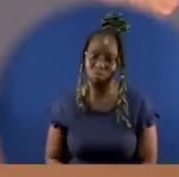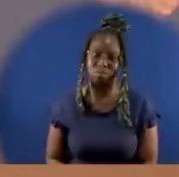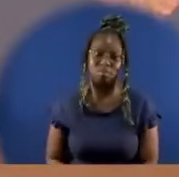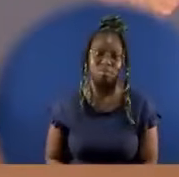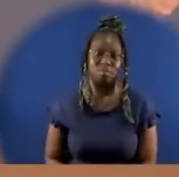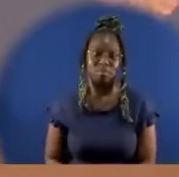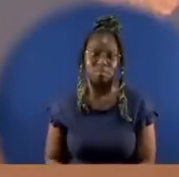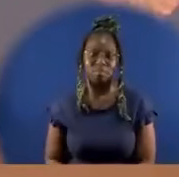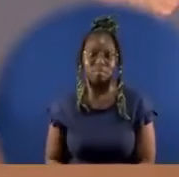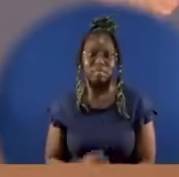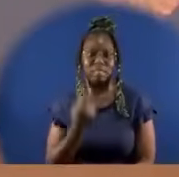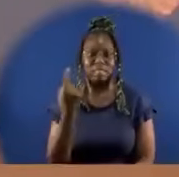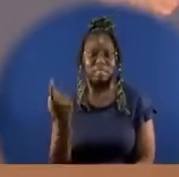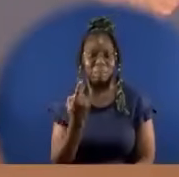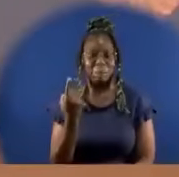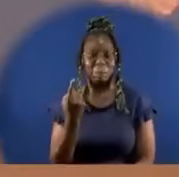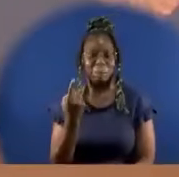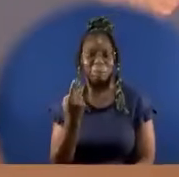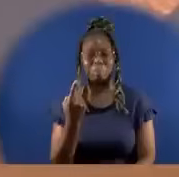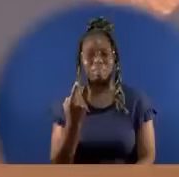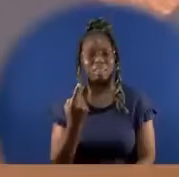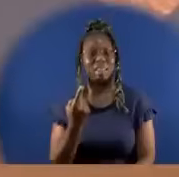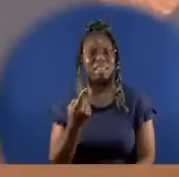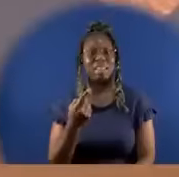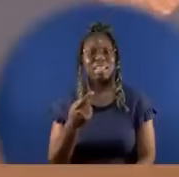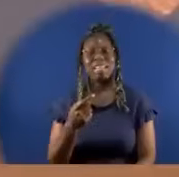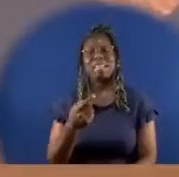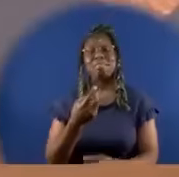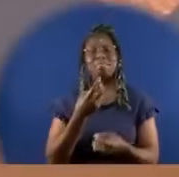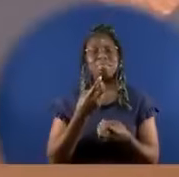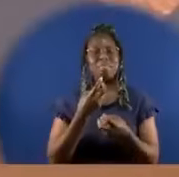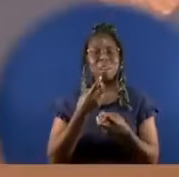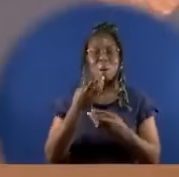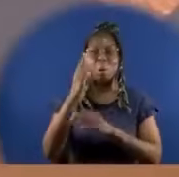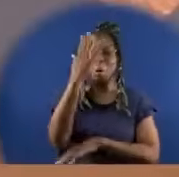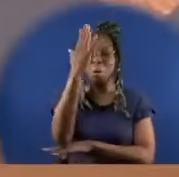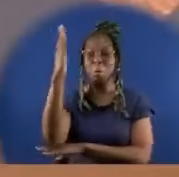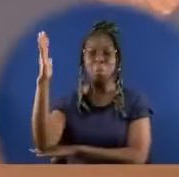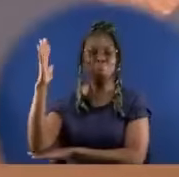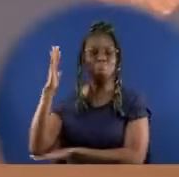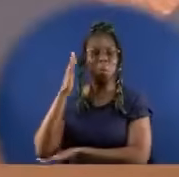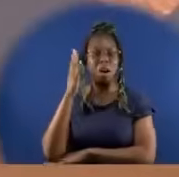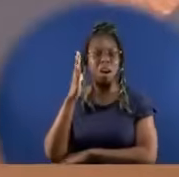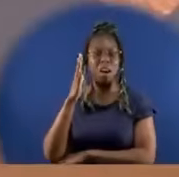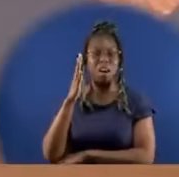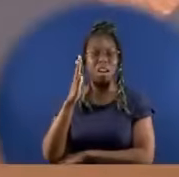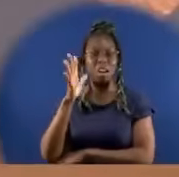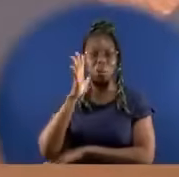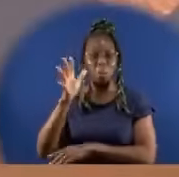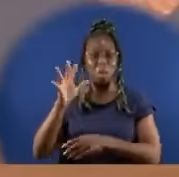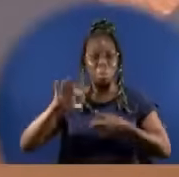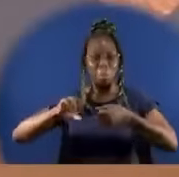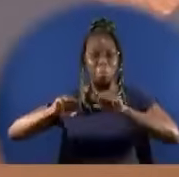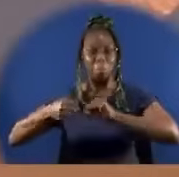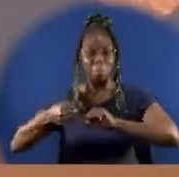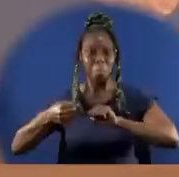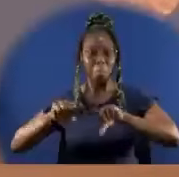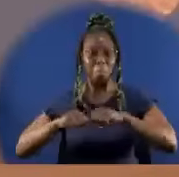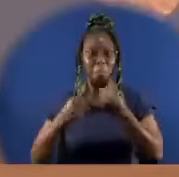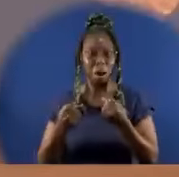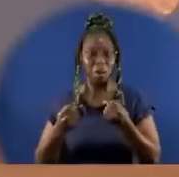It went a little something like this. Sticks and stones may break my bones, but words will never hurt me.